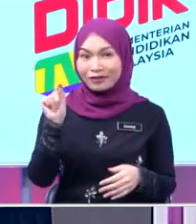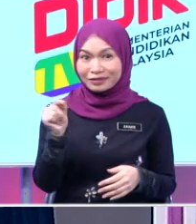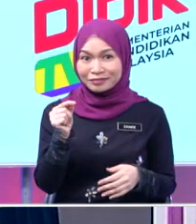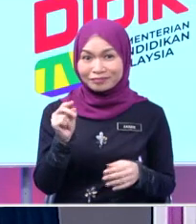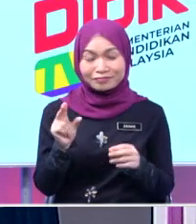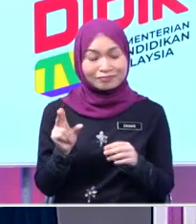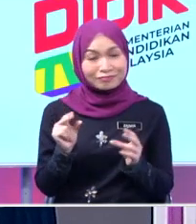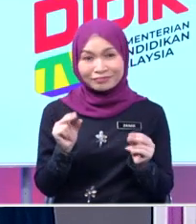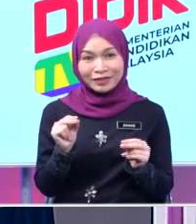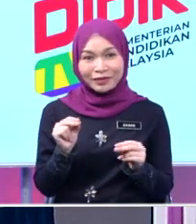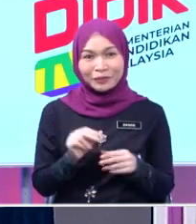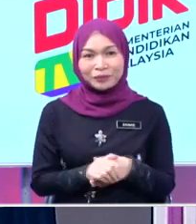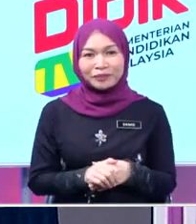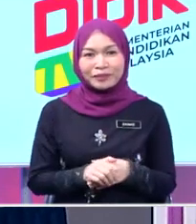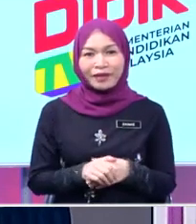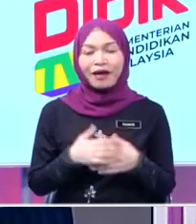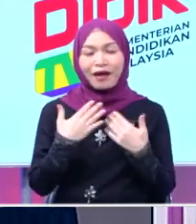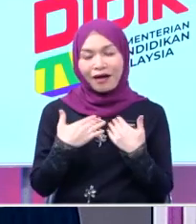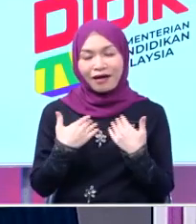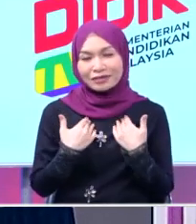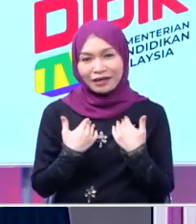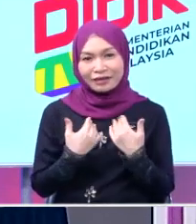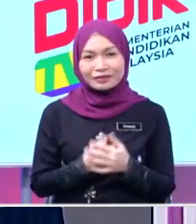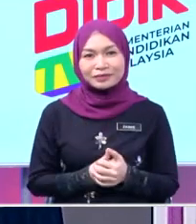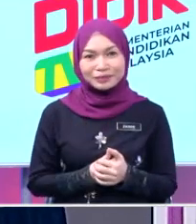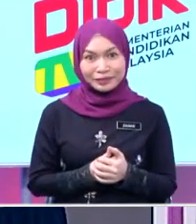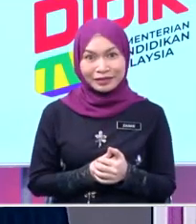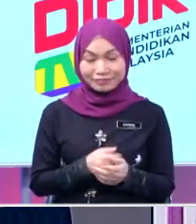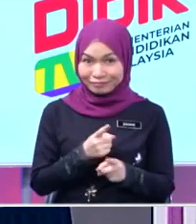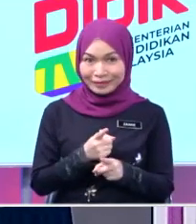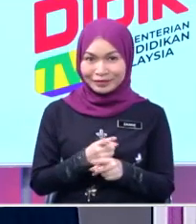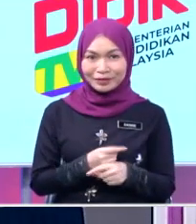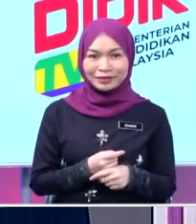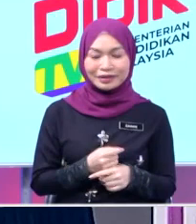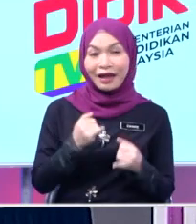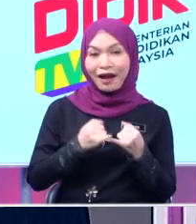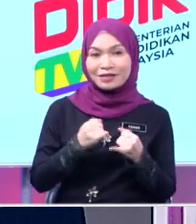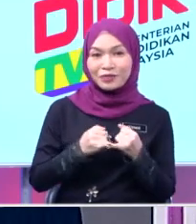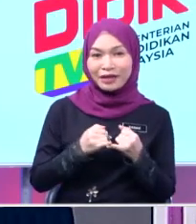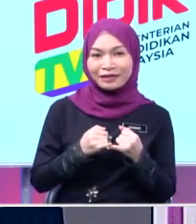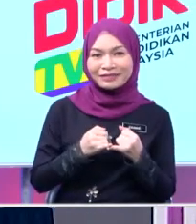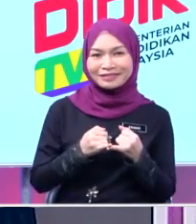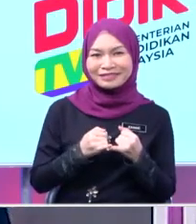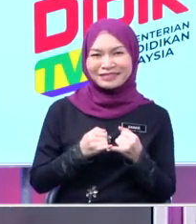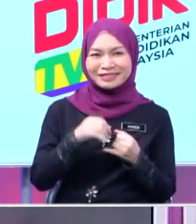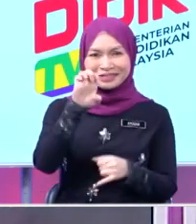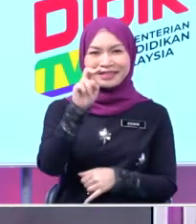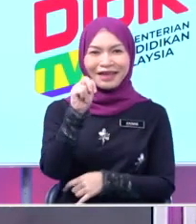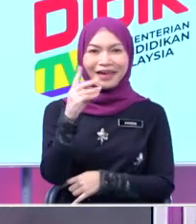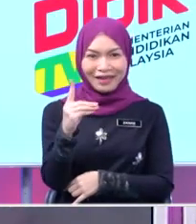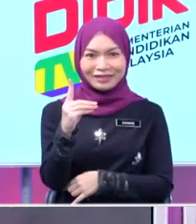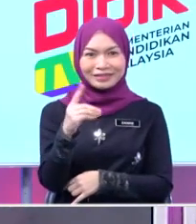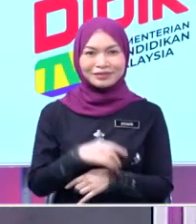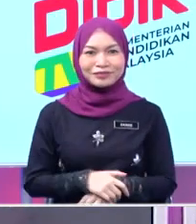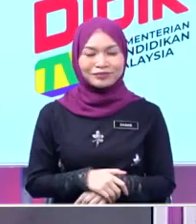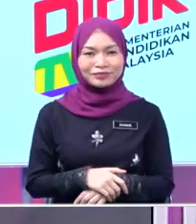see. Ta-da! Actually, there's just one more, which is at the end. All right. That Okay, is that is why why. with